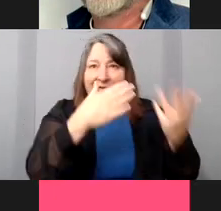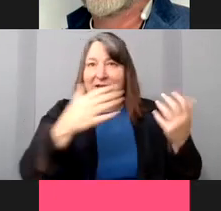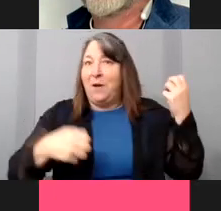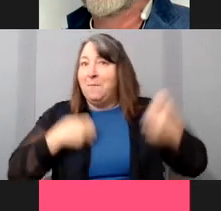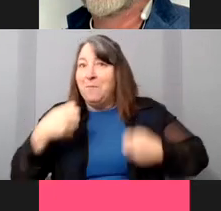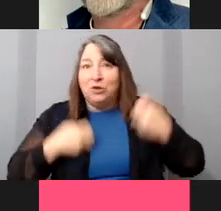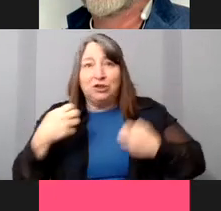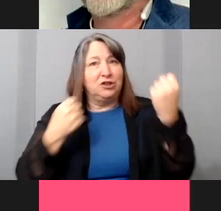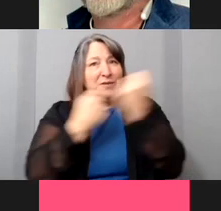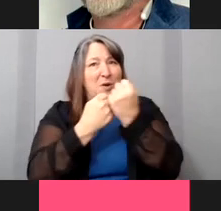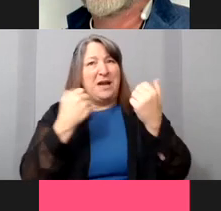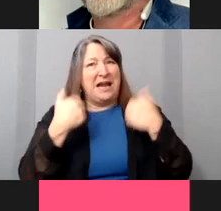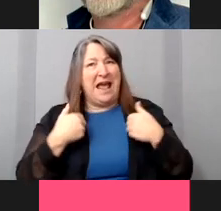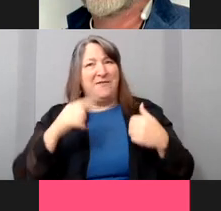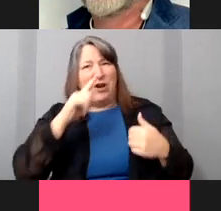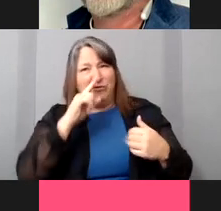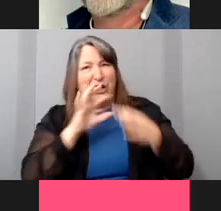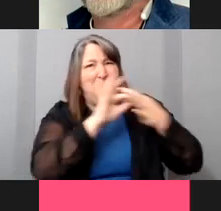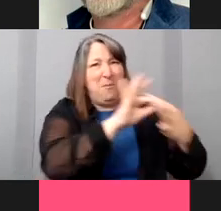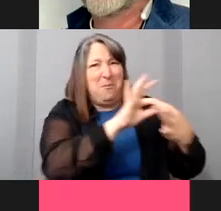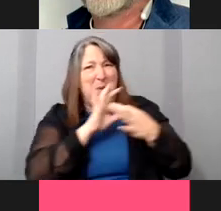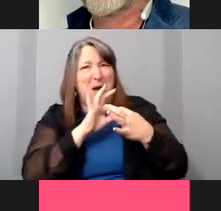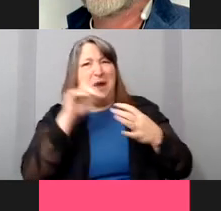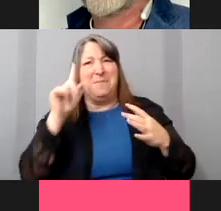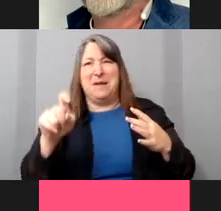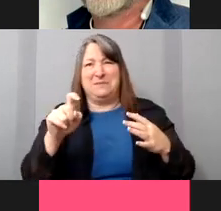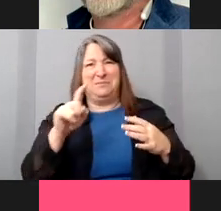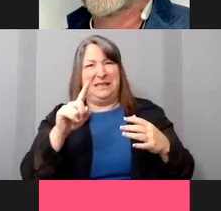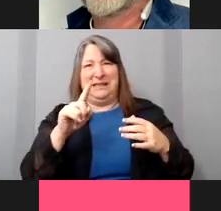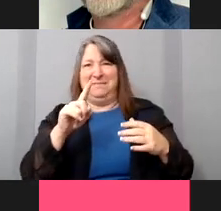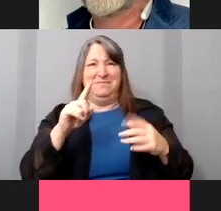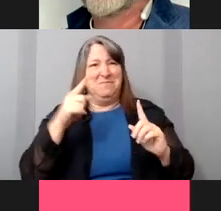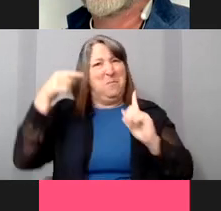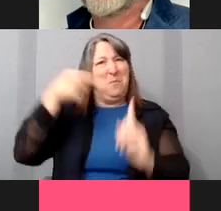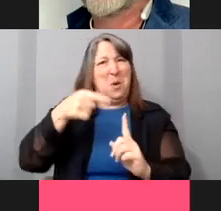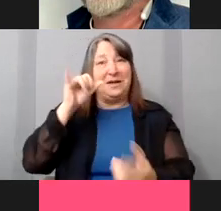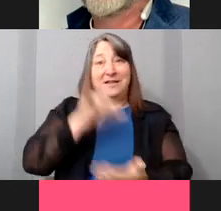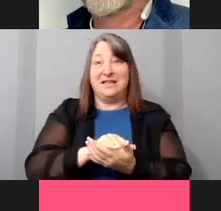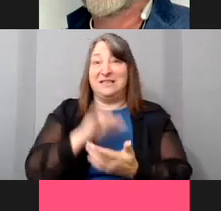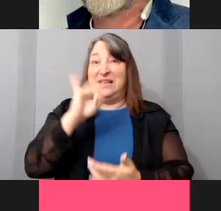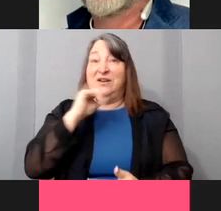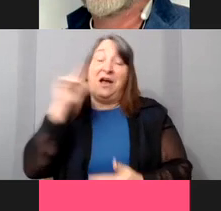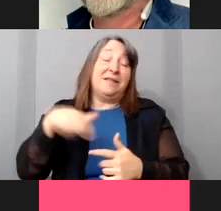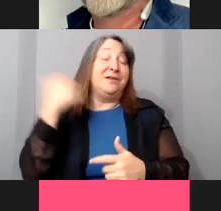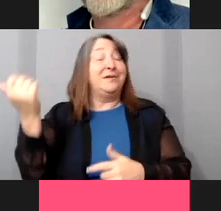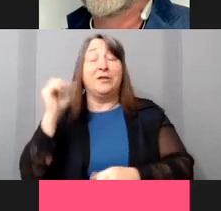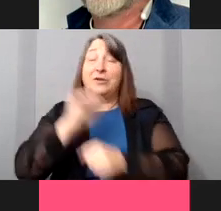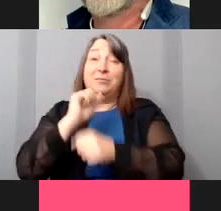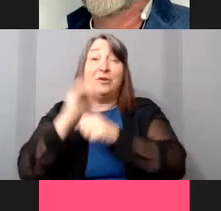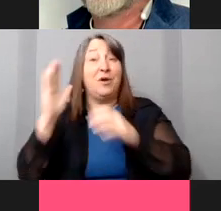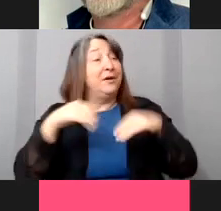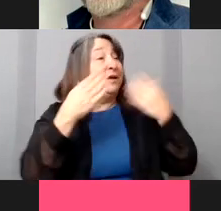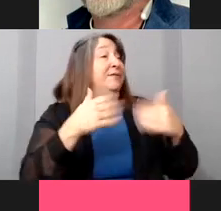human bond, it's got to be at the heart of this. Otherwise, you're just another employee giving that young person another to-do list,